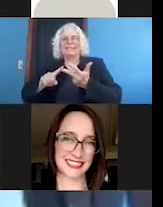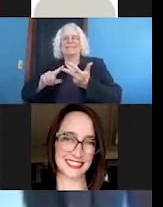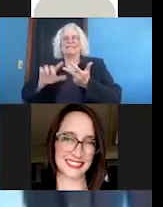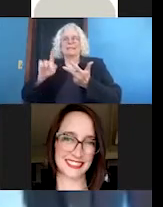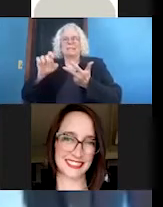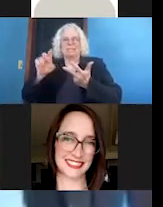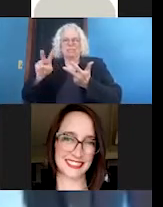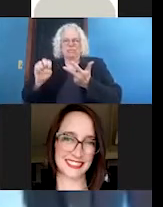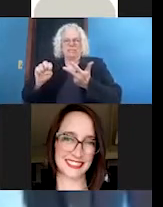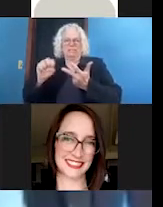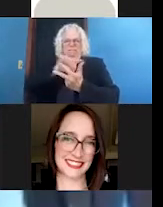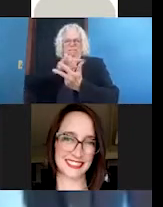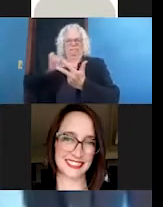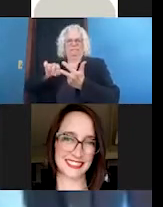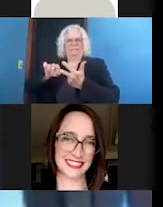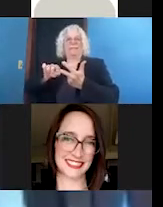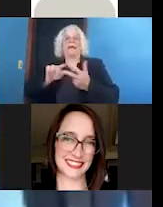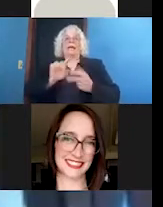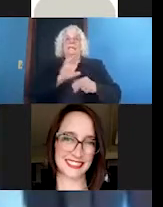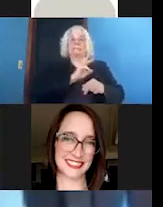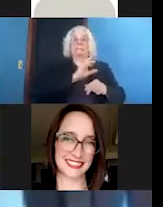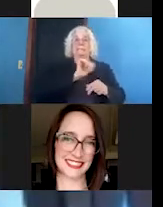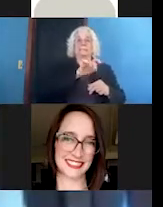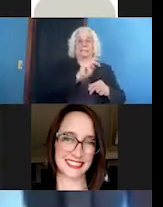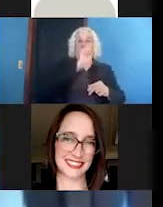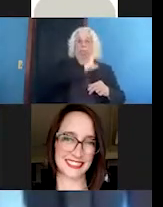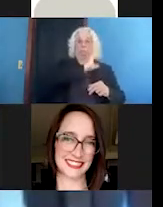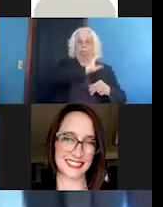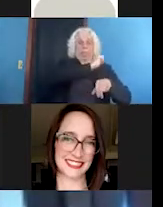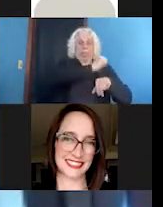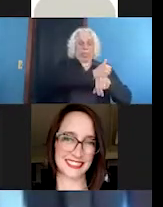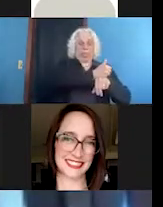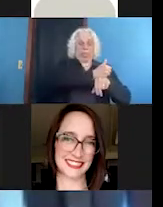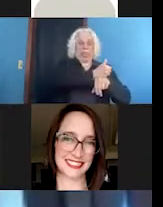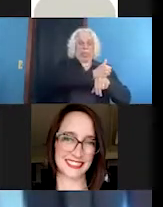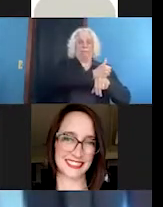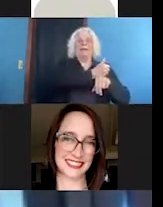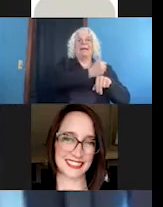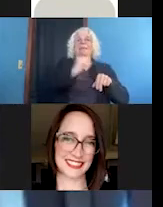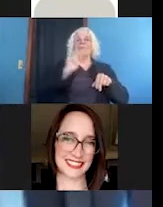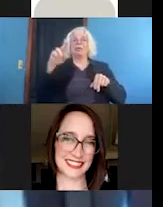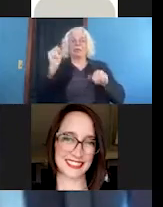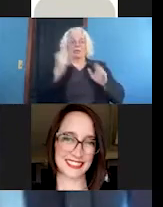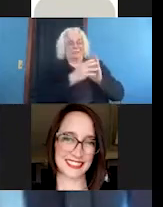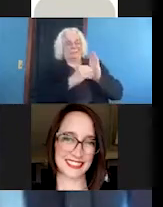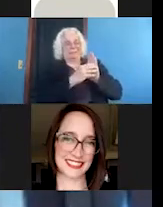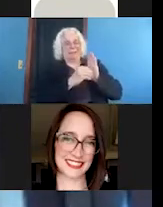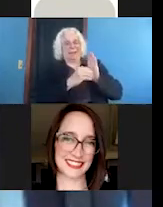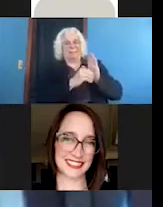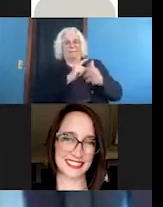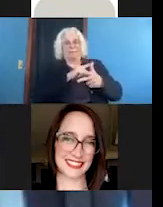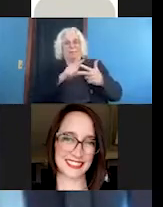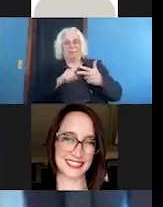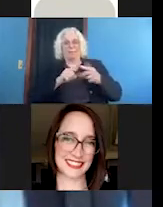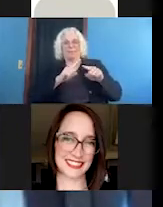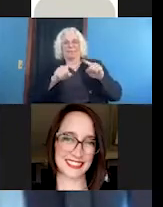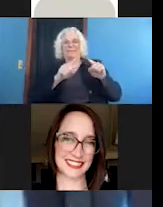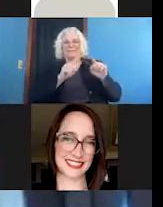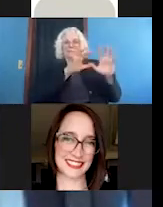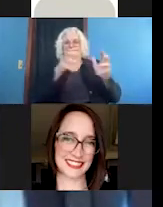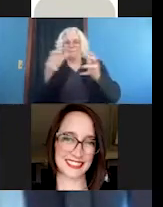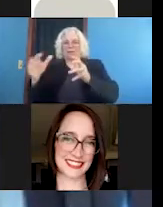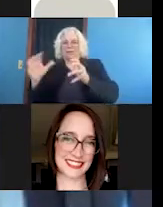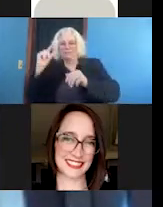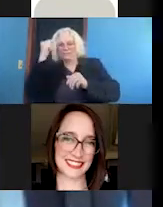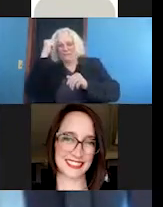the 6 nations way back in the day and use that as their model for our government currently.